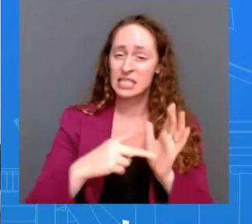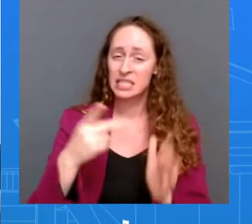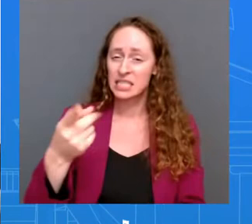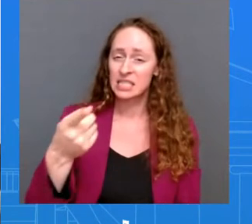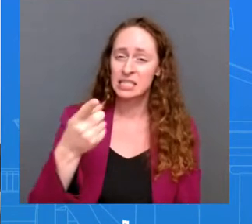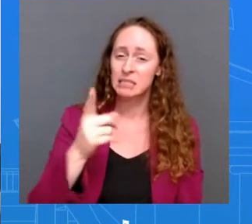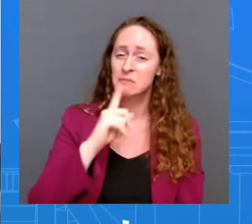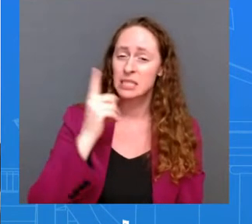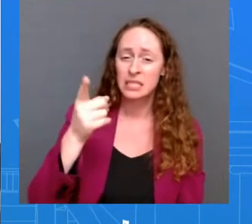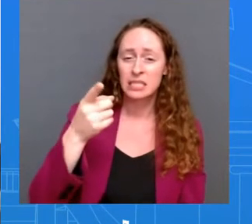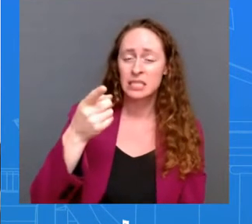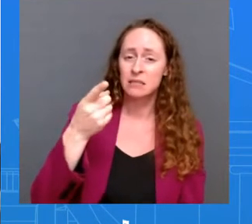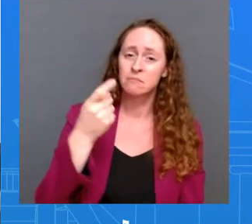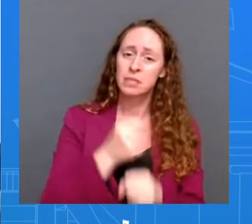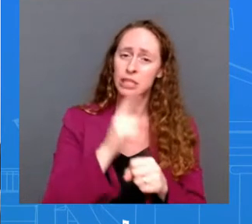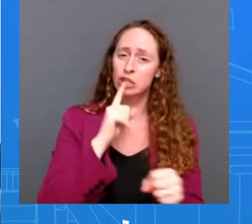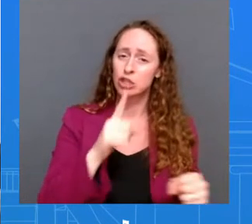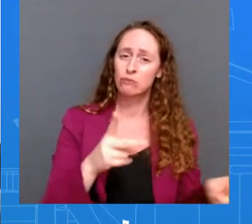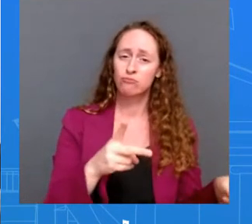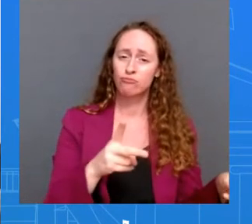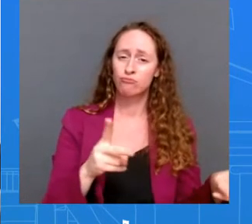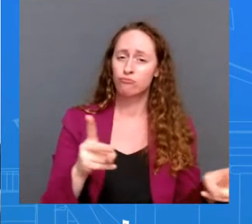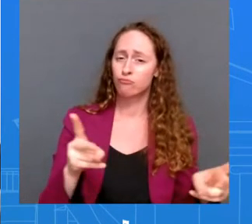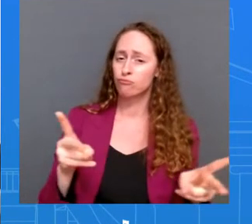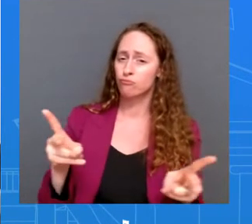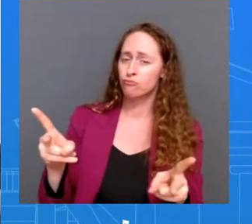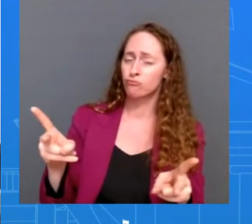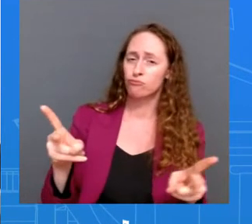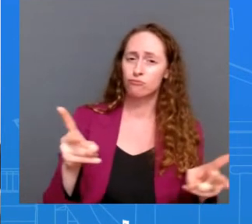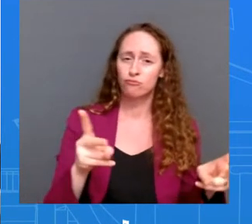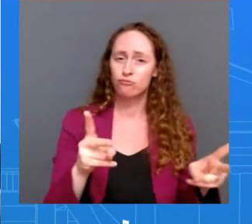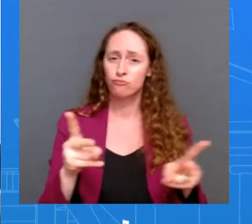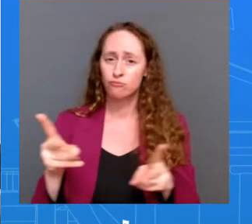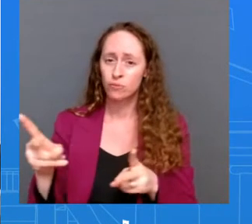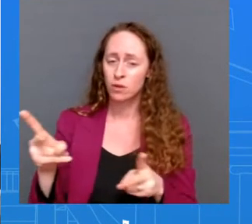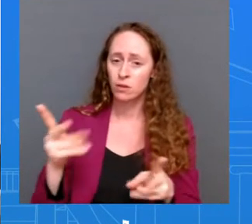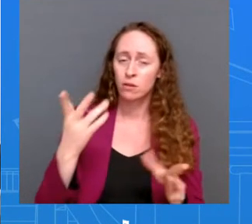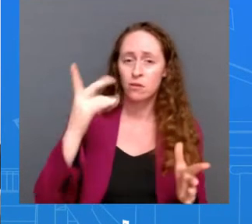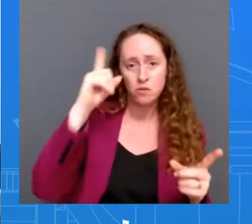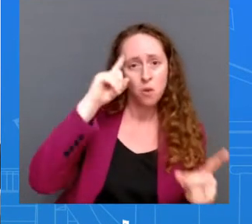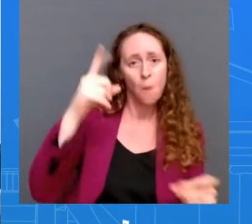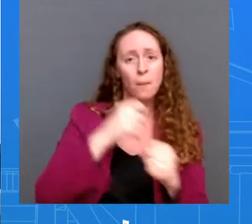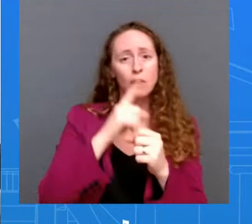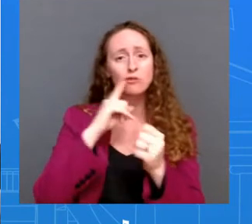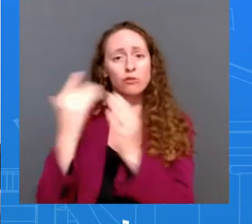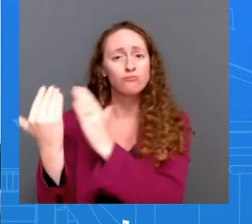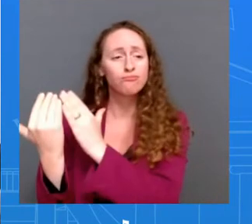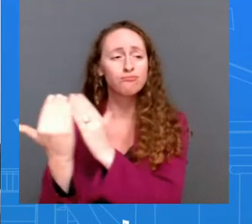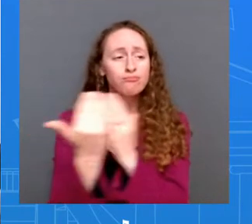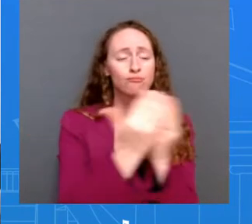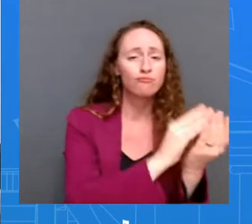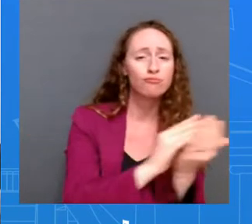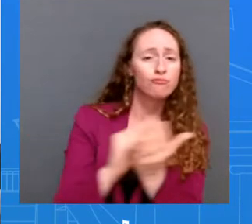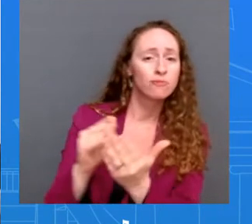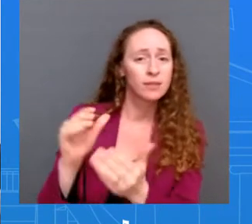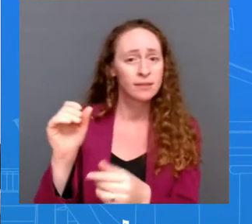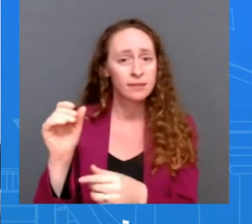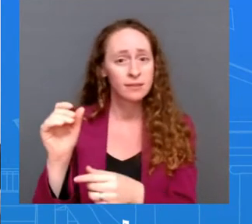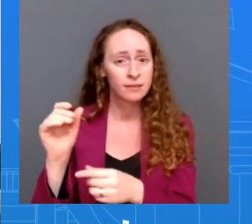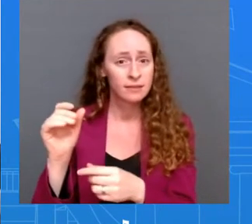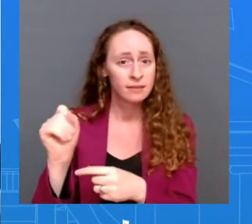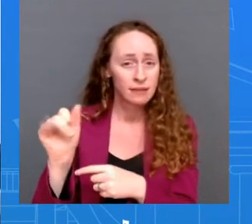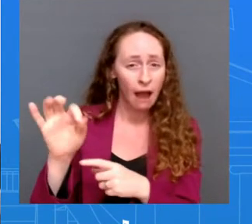Taiwanese president is also saying that she's in contact with U.S. allies to ensure that airports and seaports remain open. Is that also part